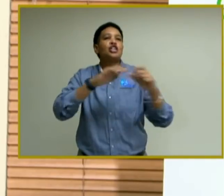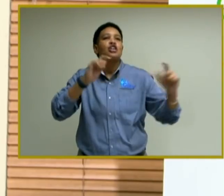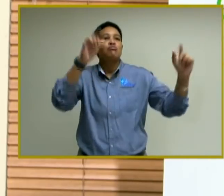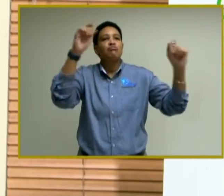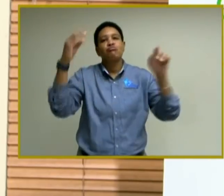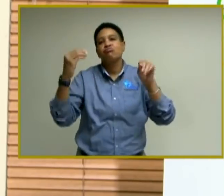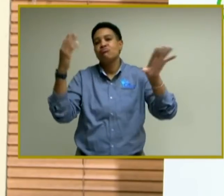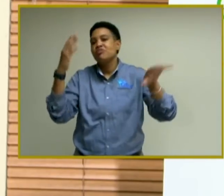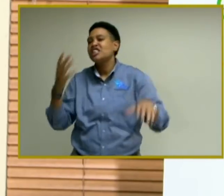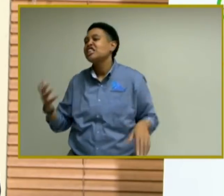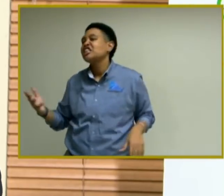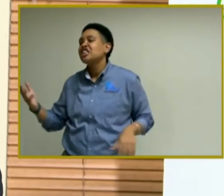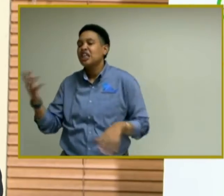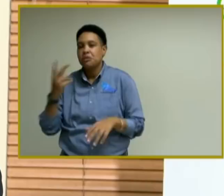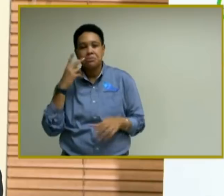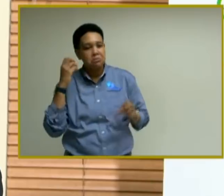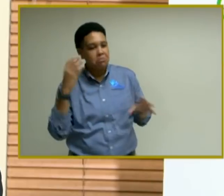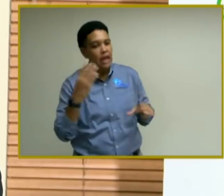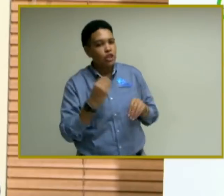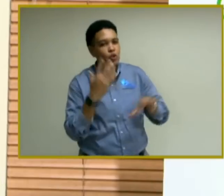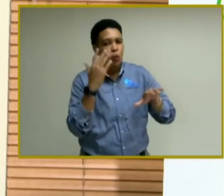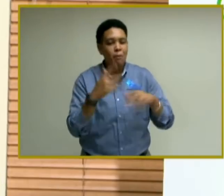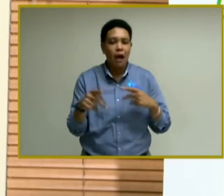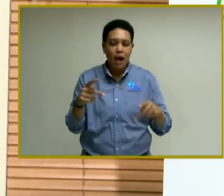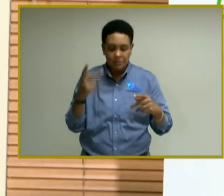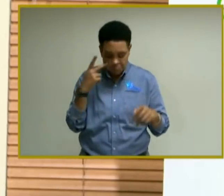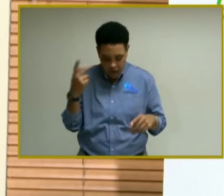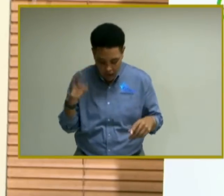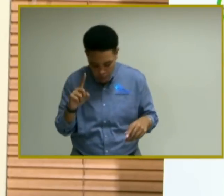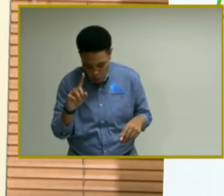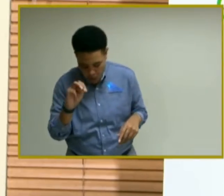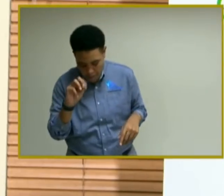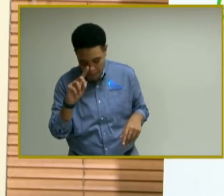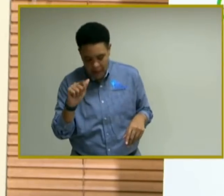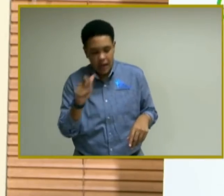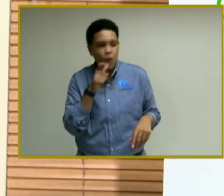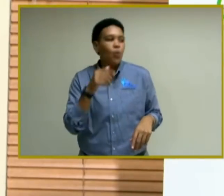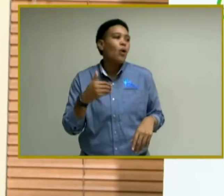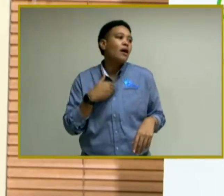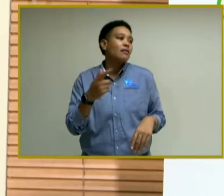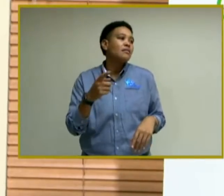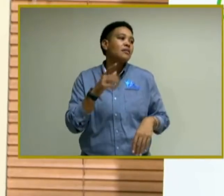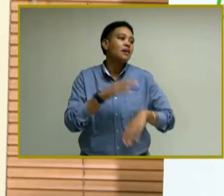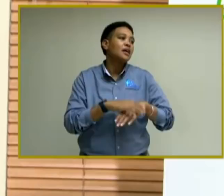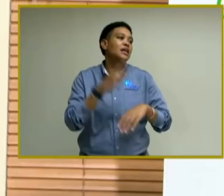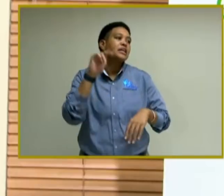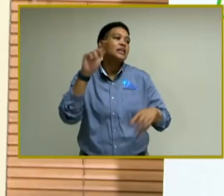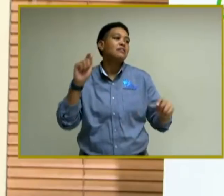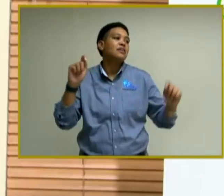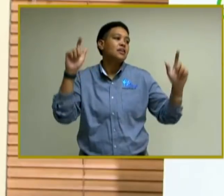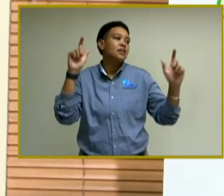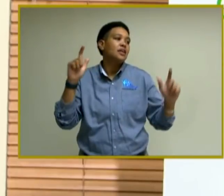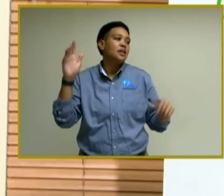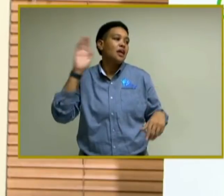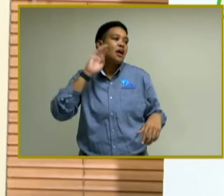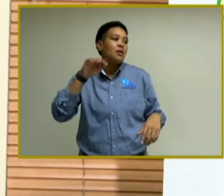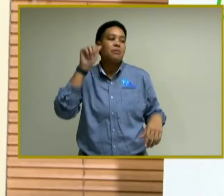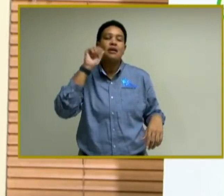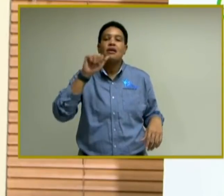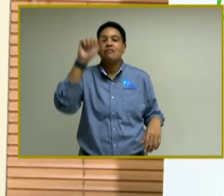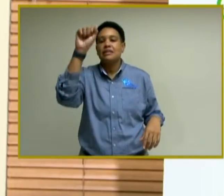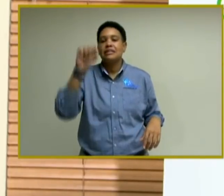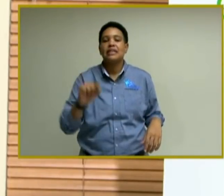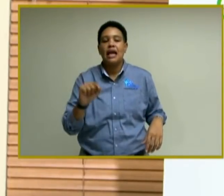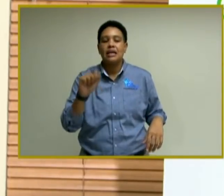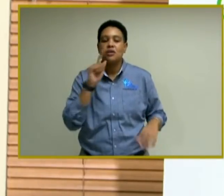fact, we've seen a number of Zoom parties. There's one media house that has on the TV screen almost every Saturday, or